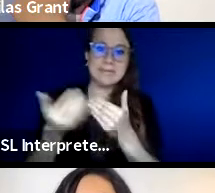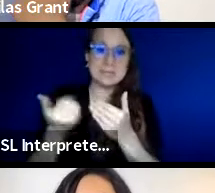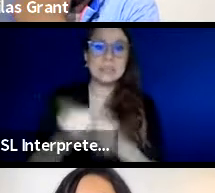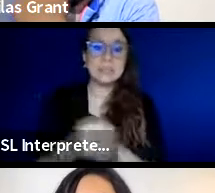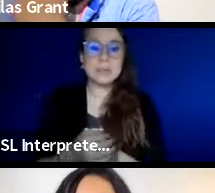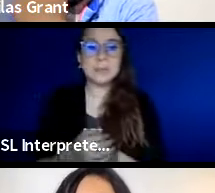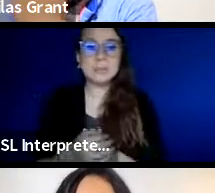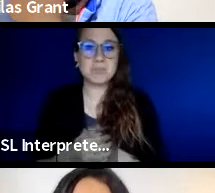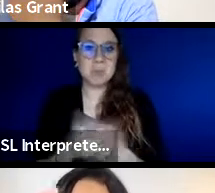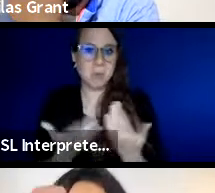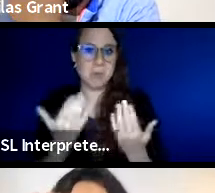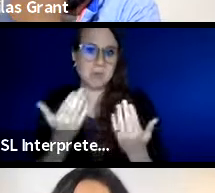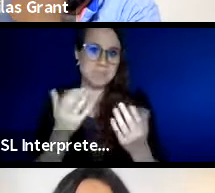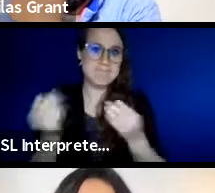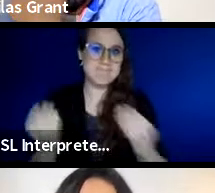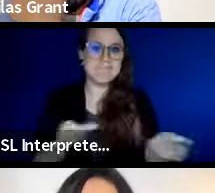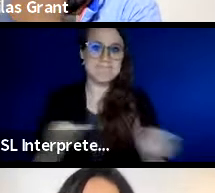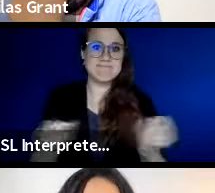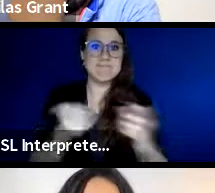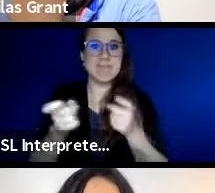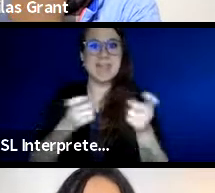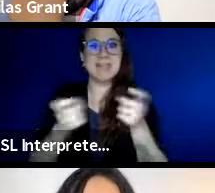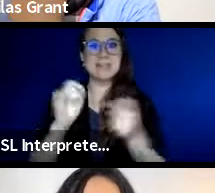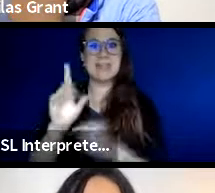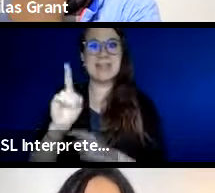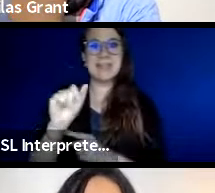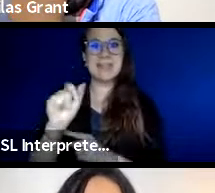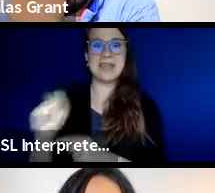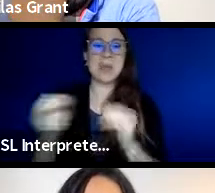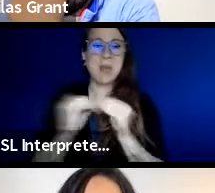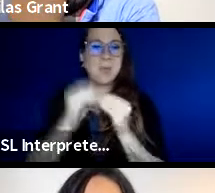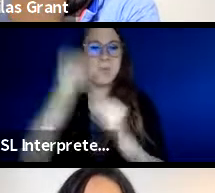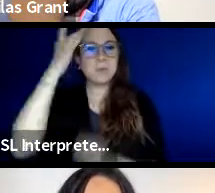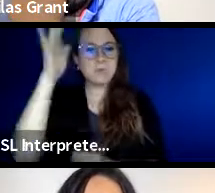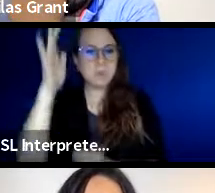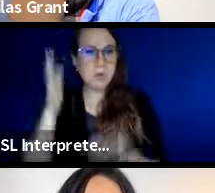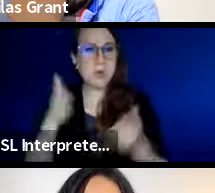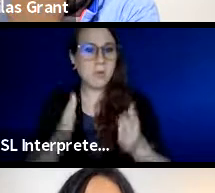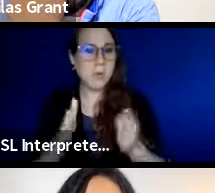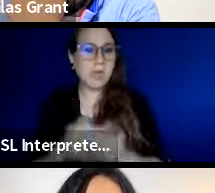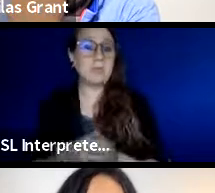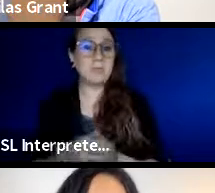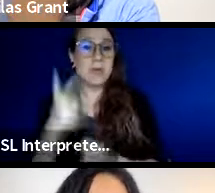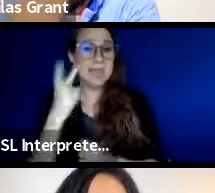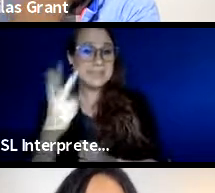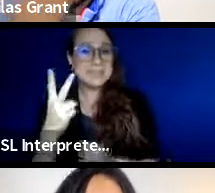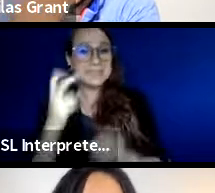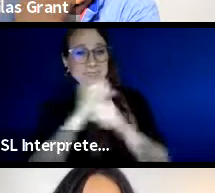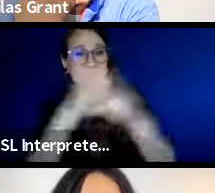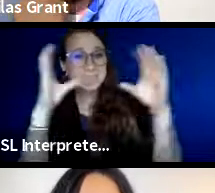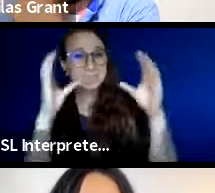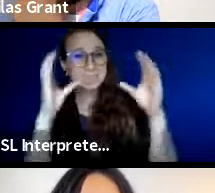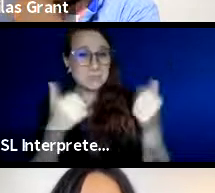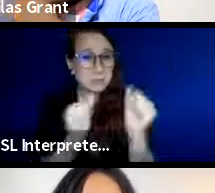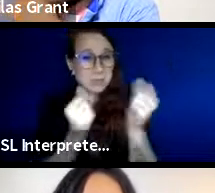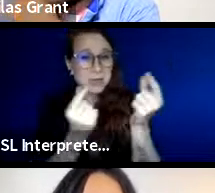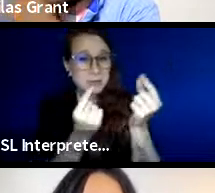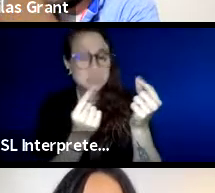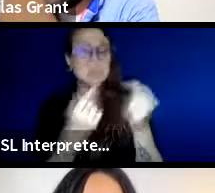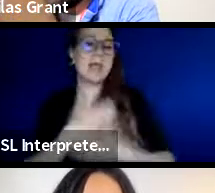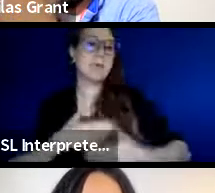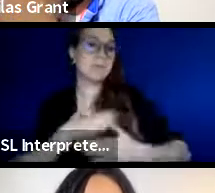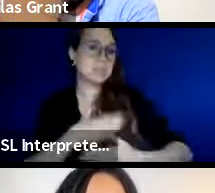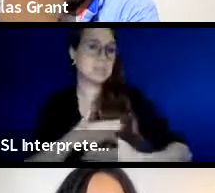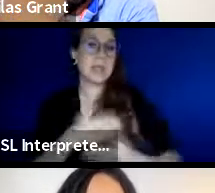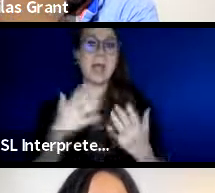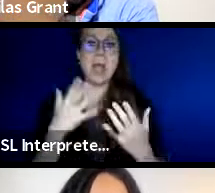that we can manage that data in a much smarter way. So I see the vision there and appreciate it. I would like to ask if you could commit